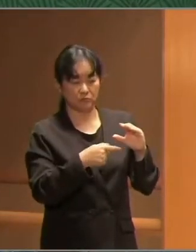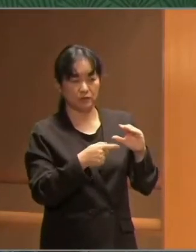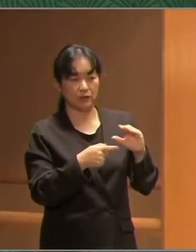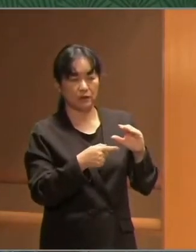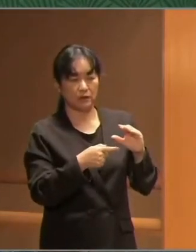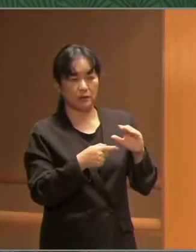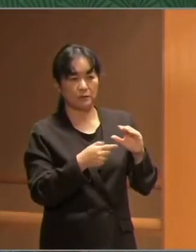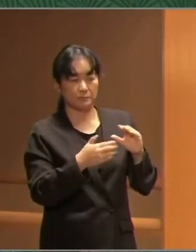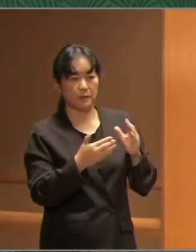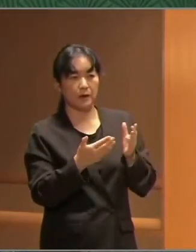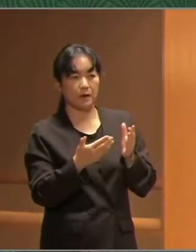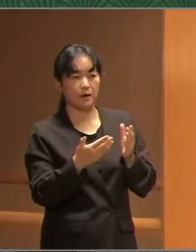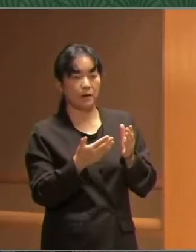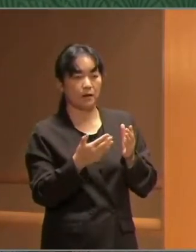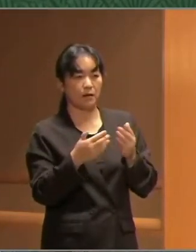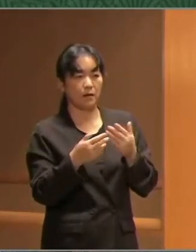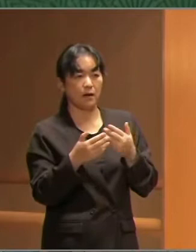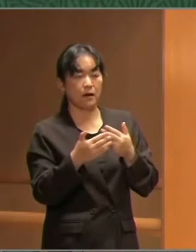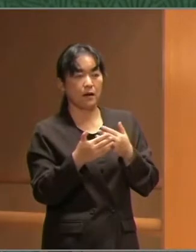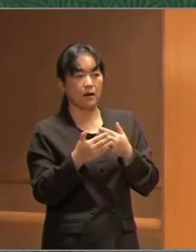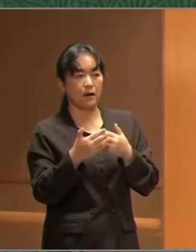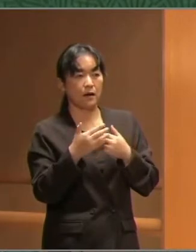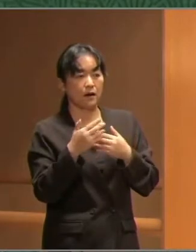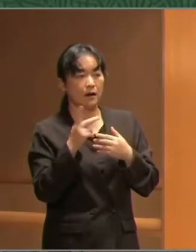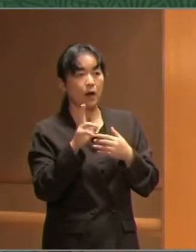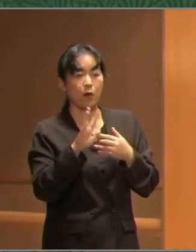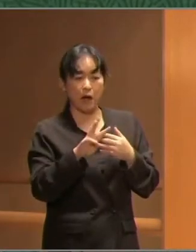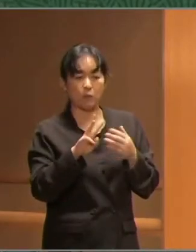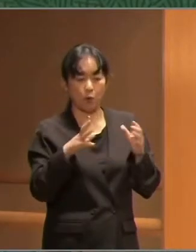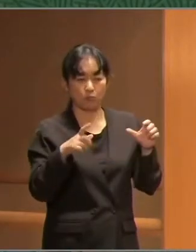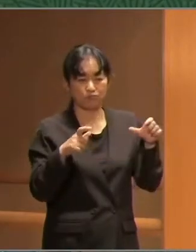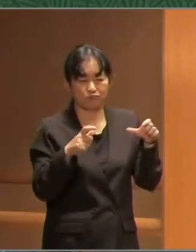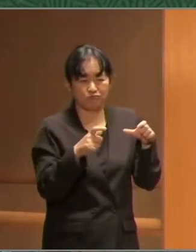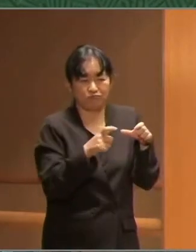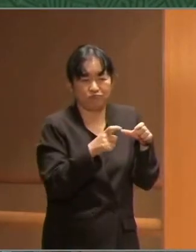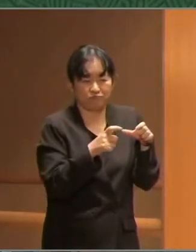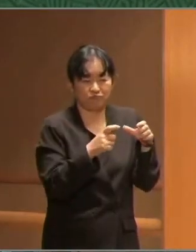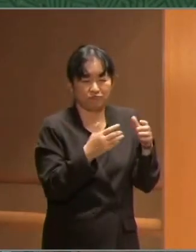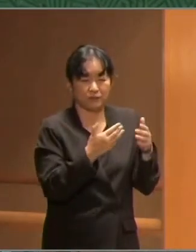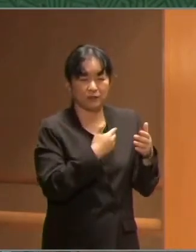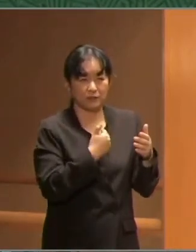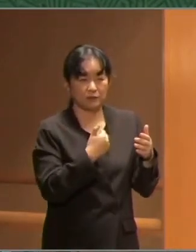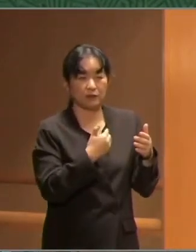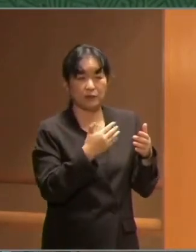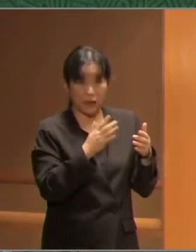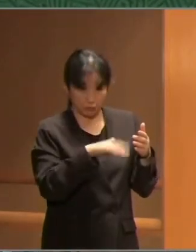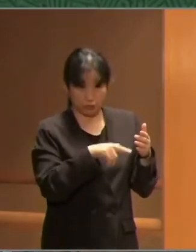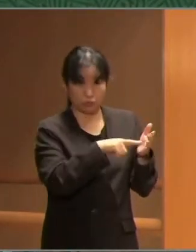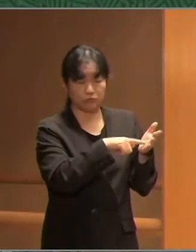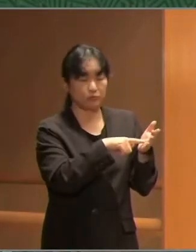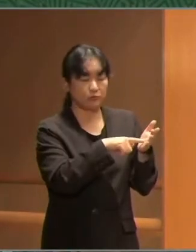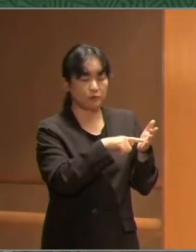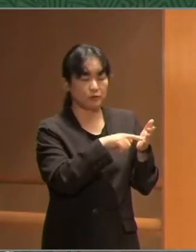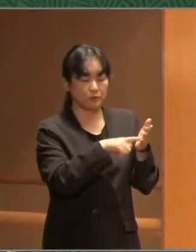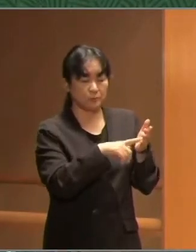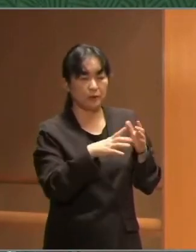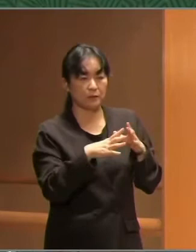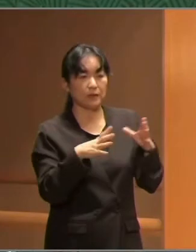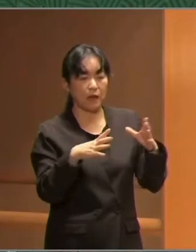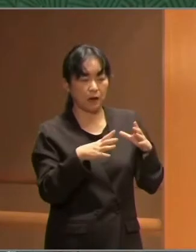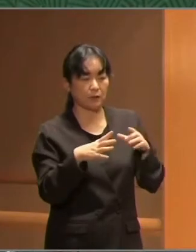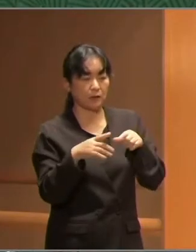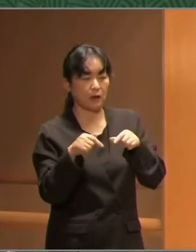with water they can inflate, and when it dried, it shrinks. The same as the paper.